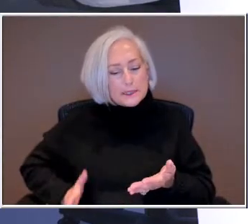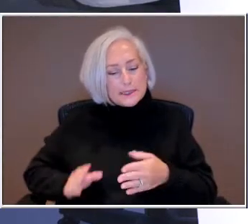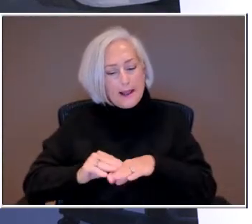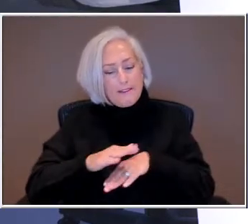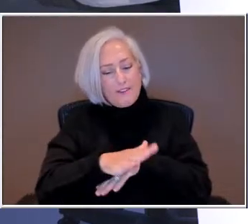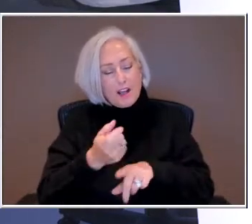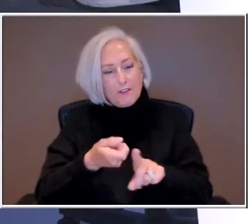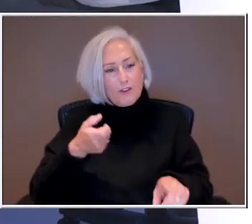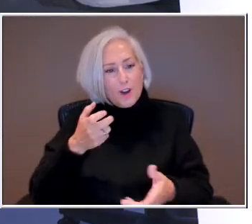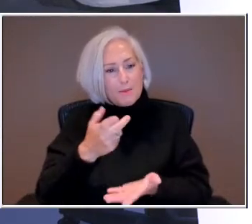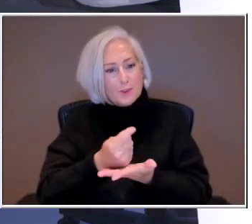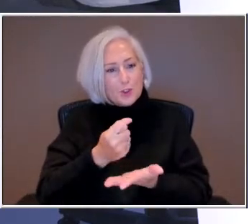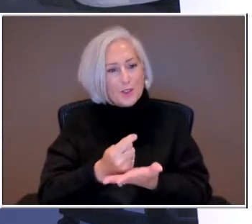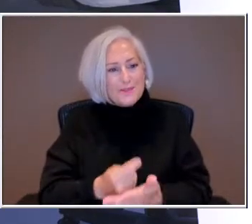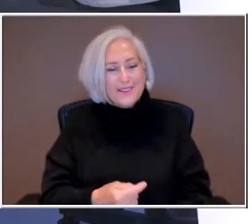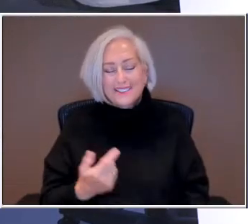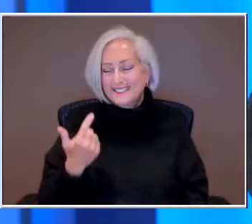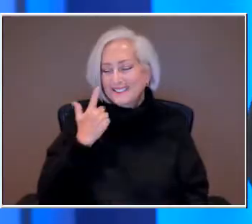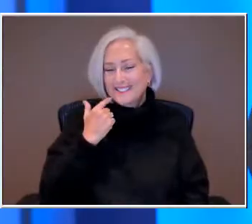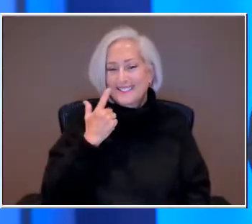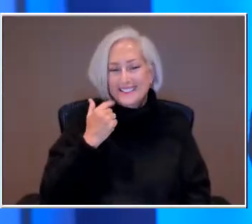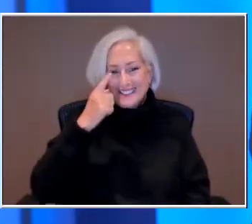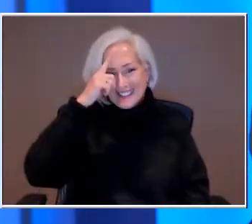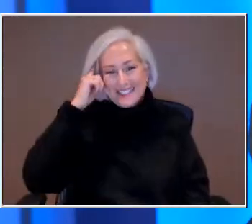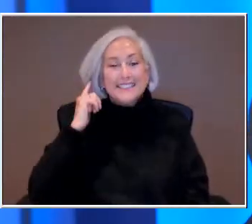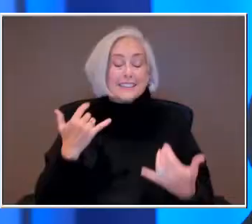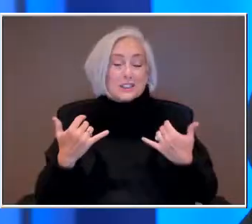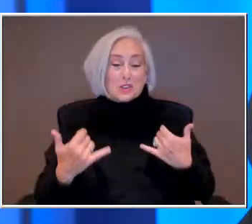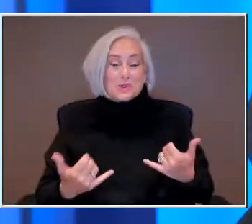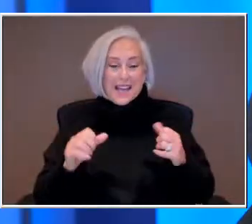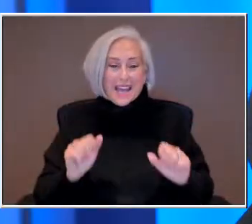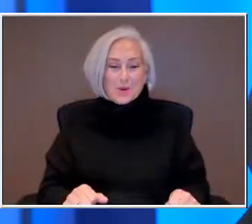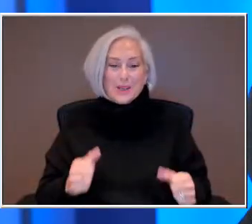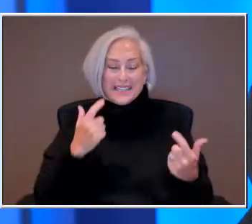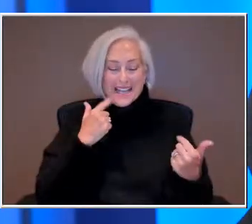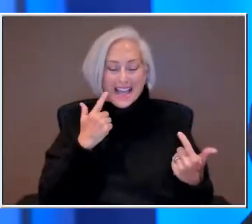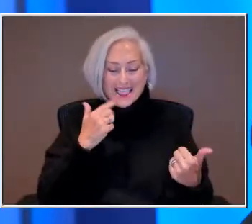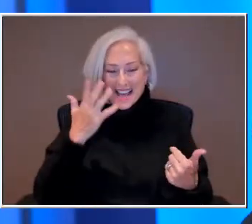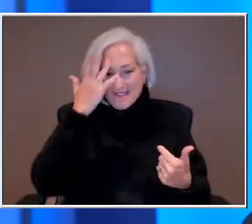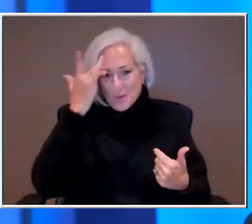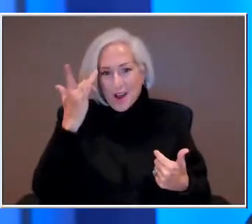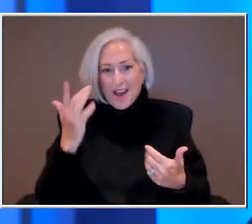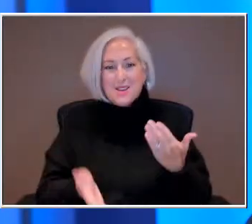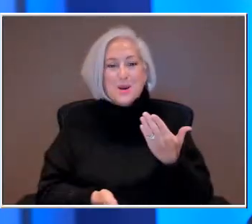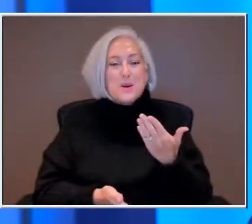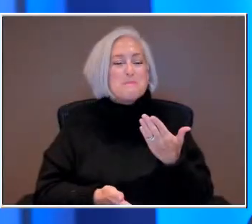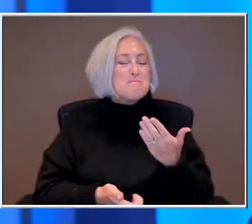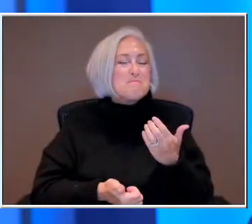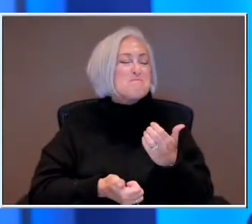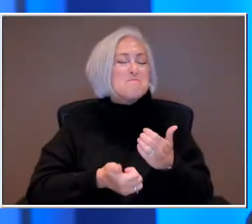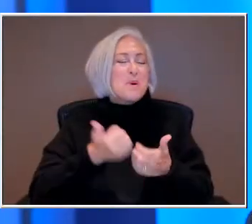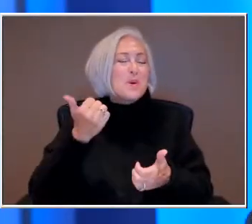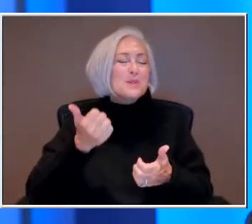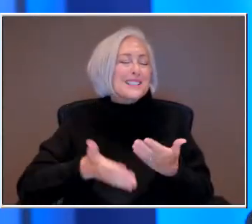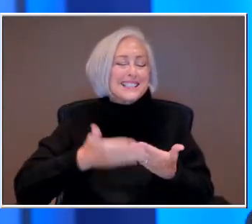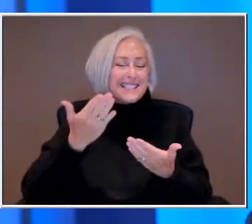what were they? We can laugh about them because I found that's the easiest way to deal with it. But